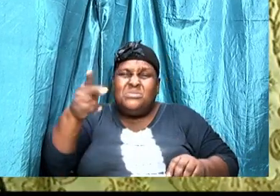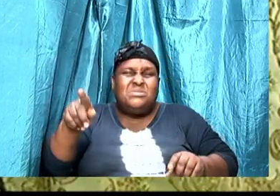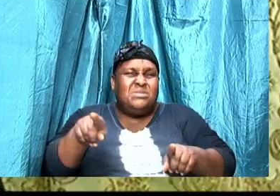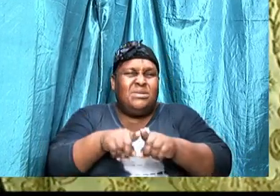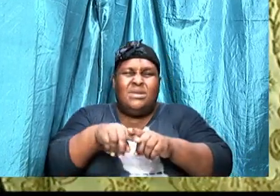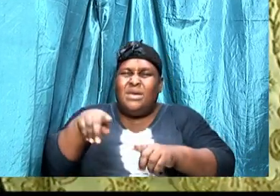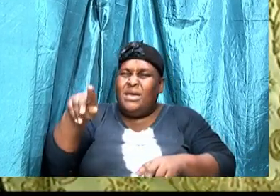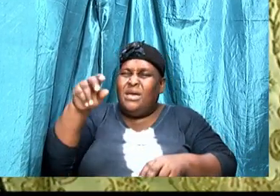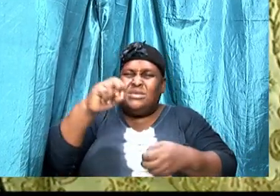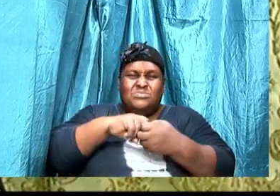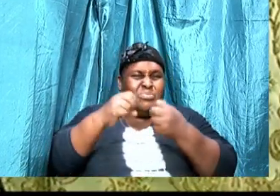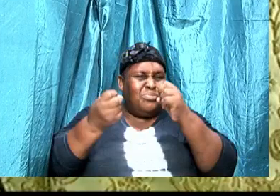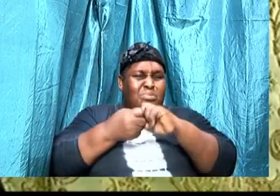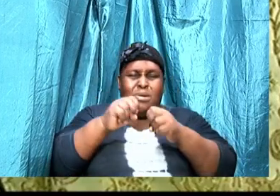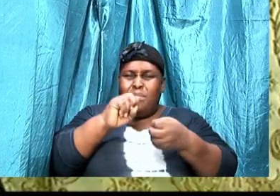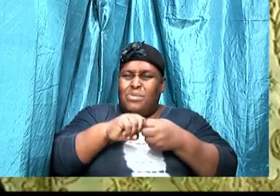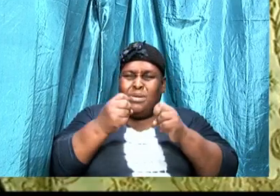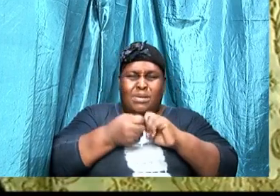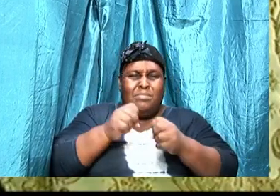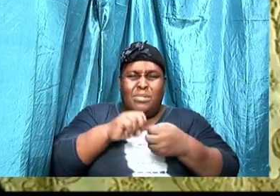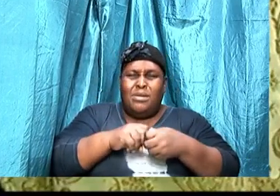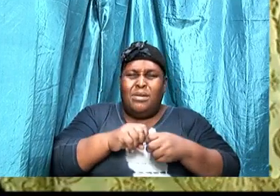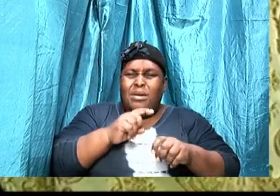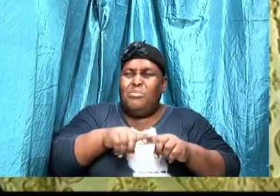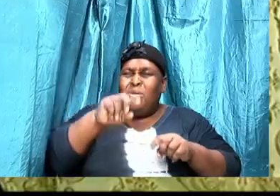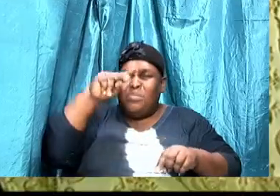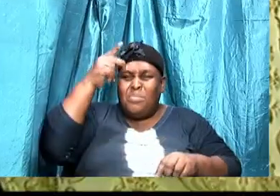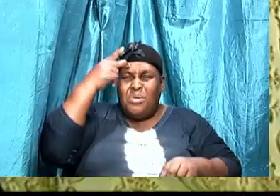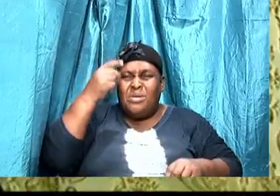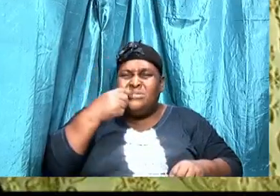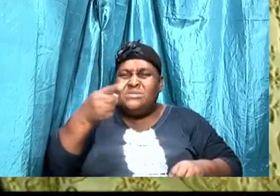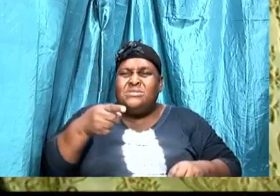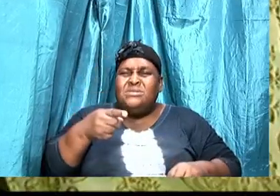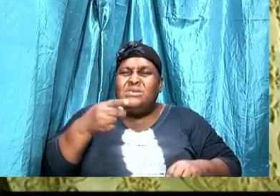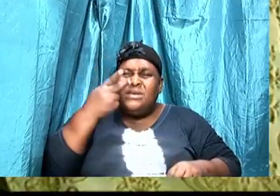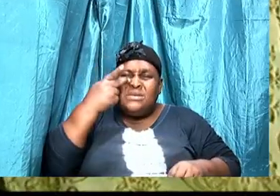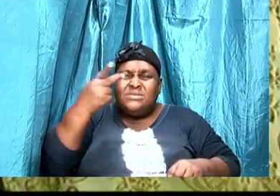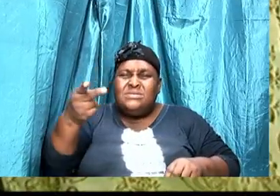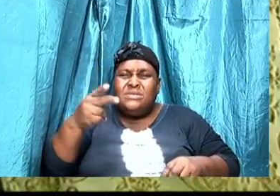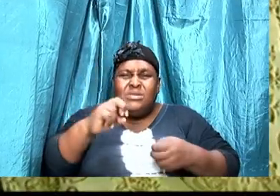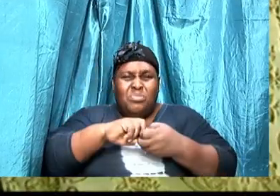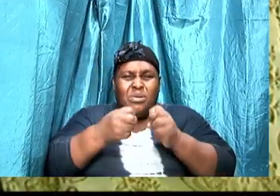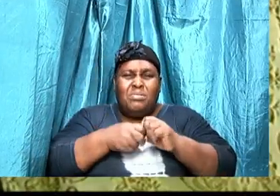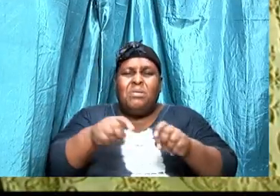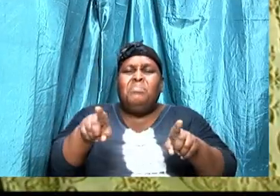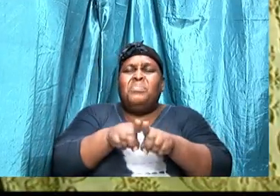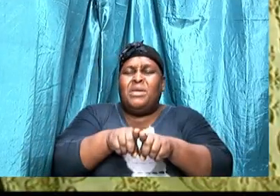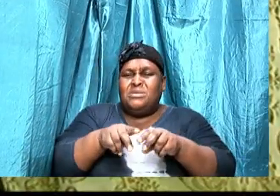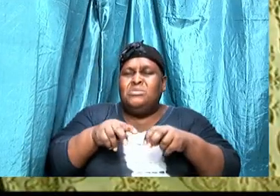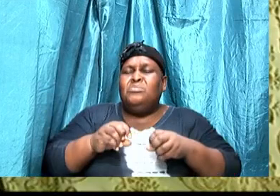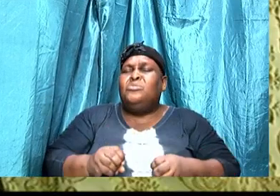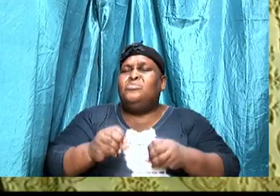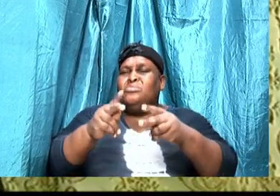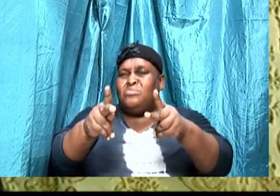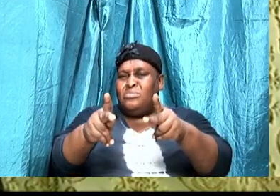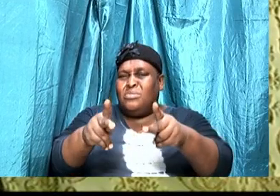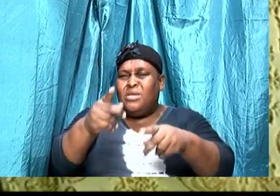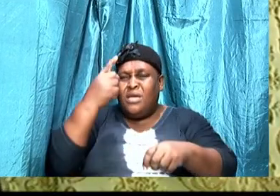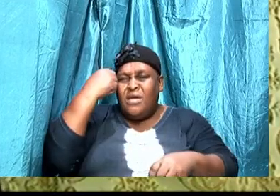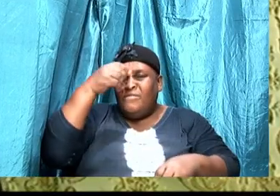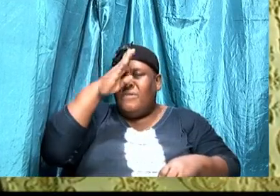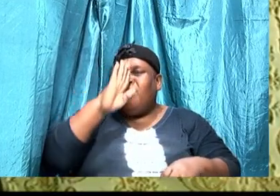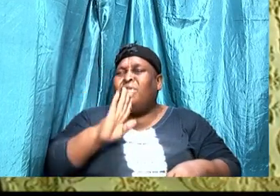persecution, only as trouble, but he sees them as an opportunity for God's glory to